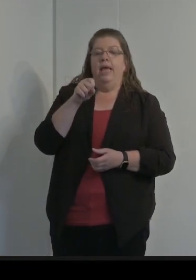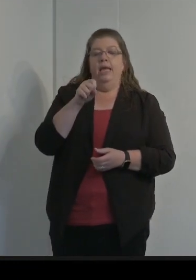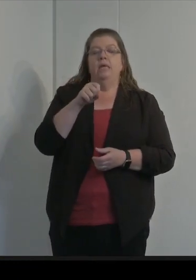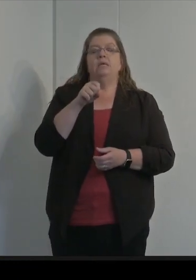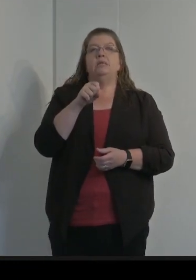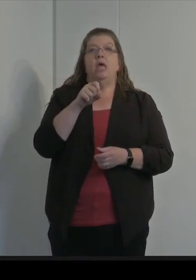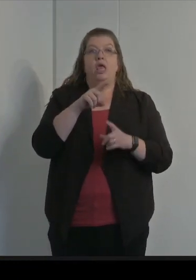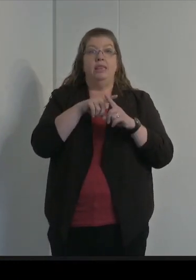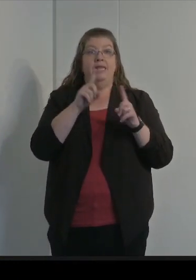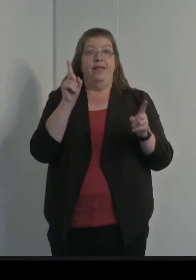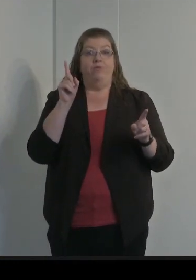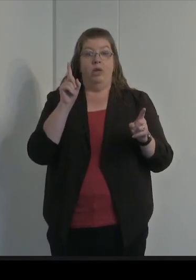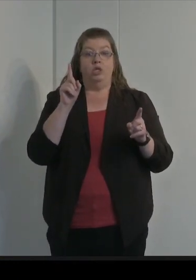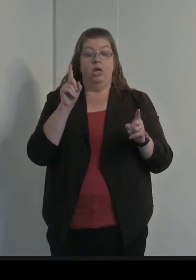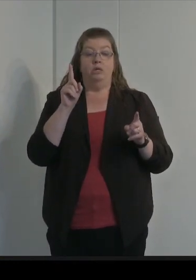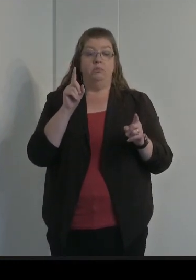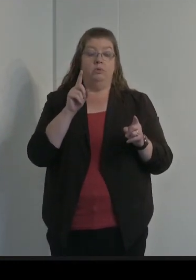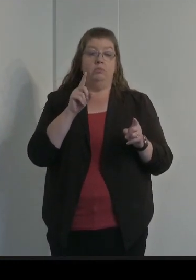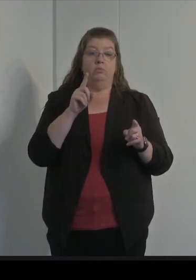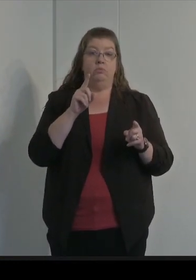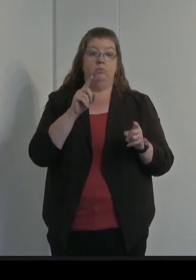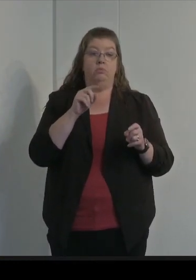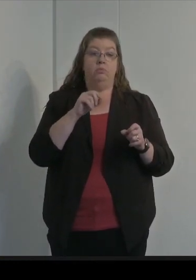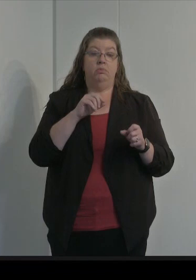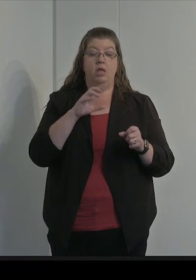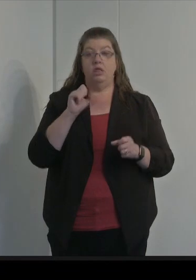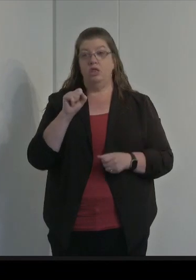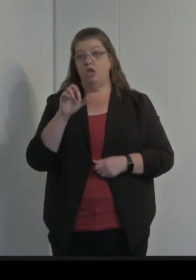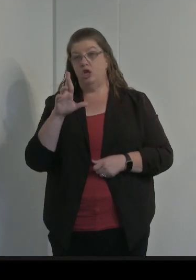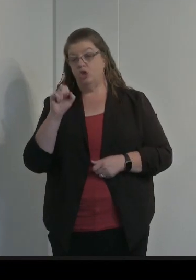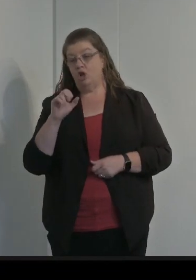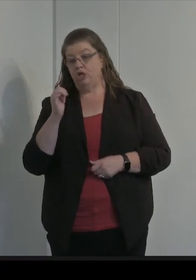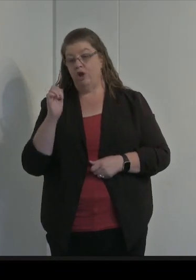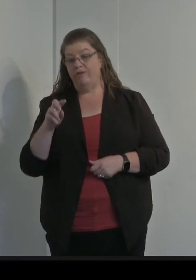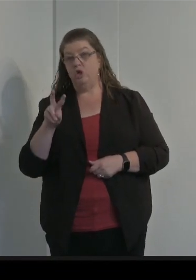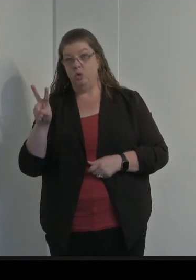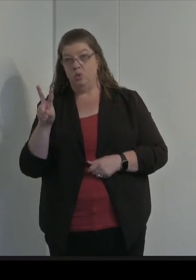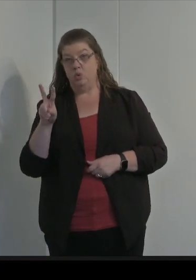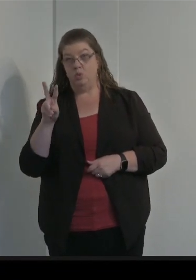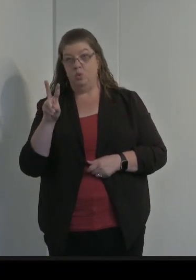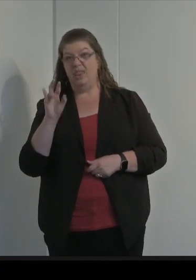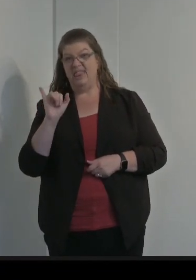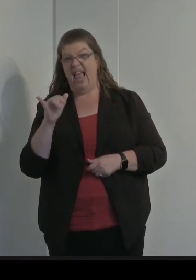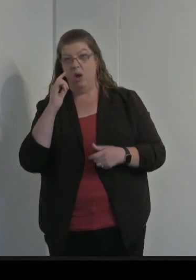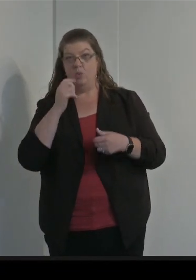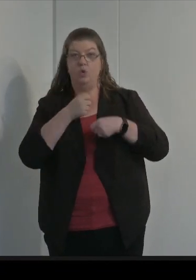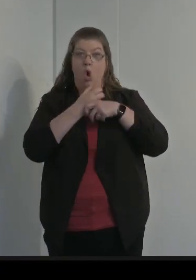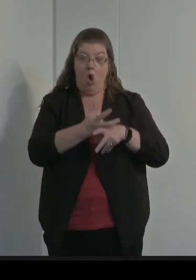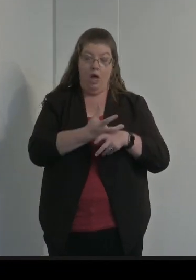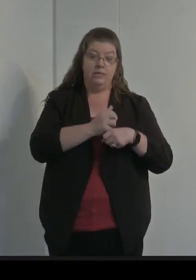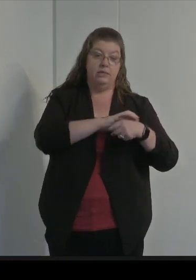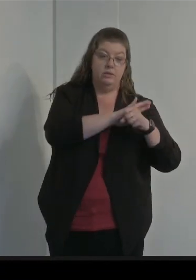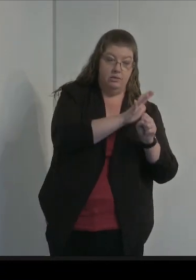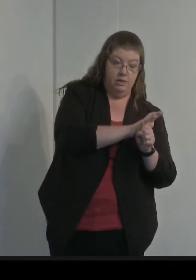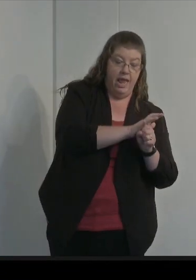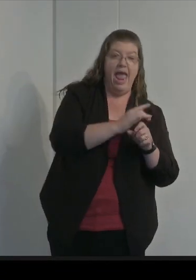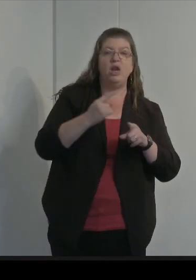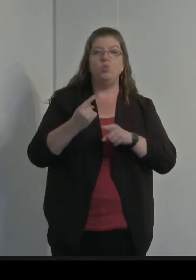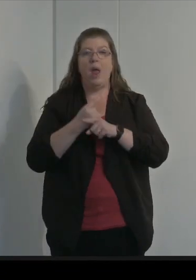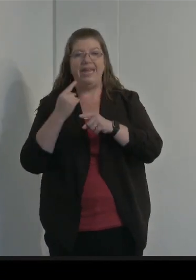the differentiation between the SARS-CoV-2 virus, which is the cause of COVID-19, and seasonal